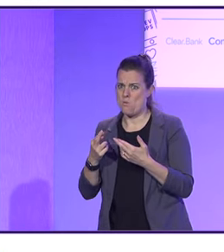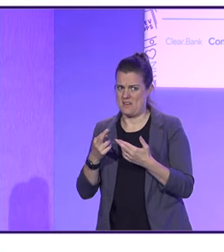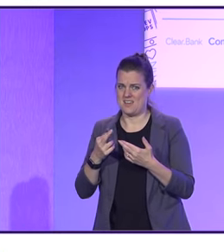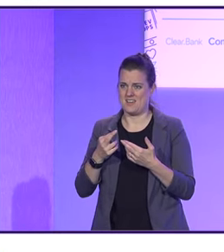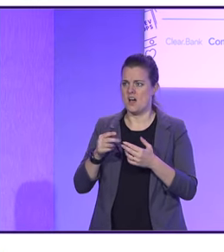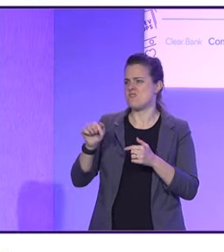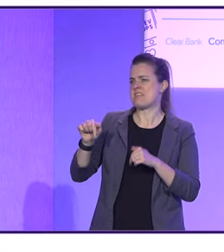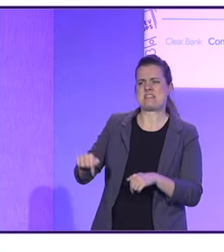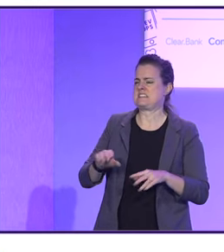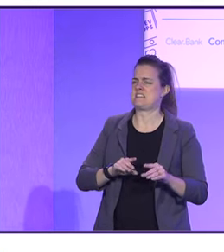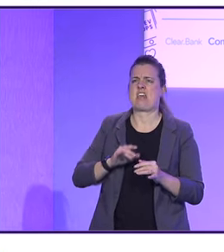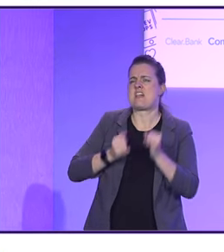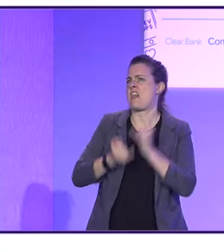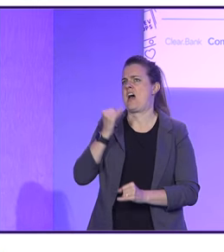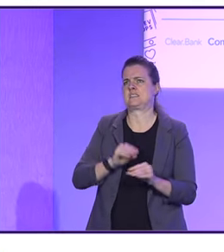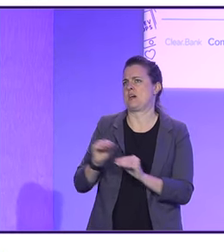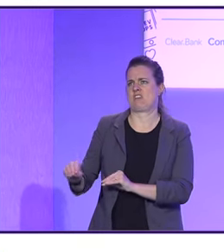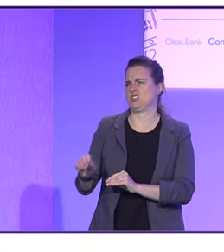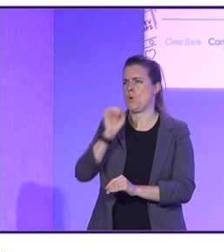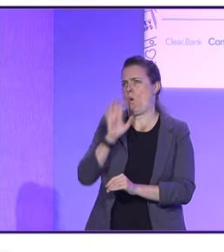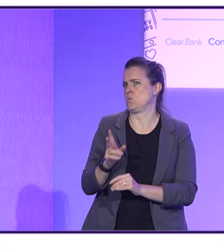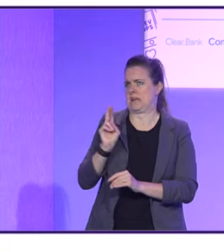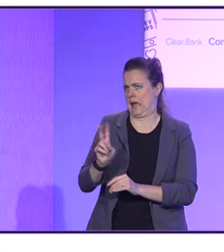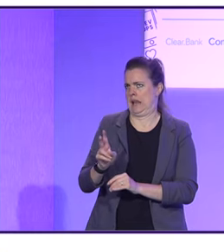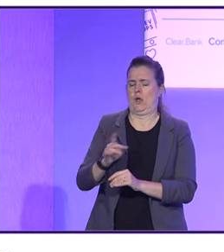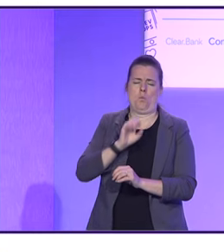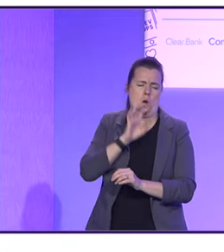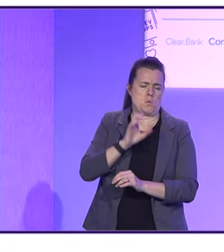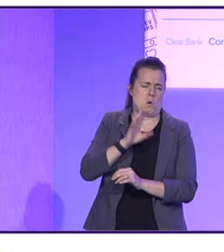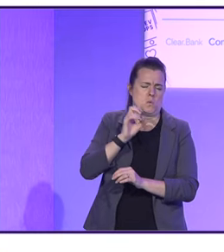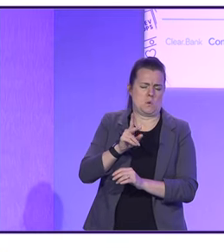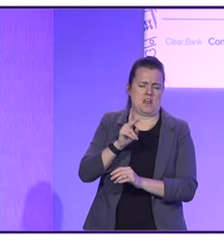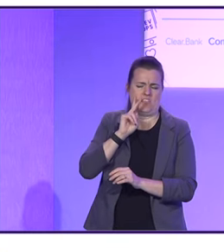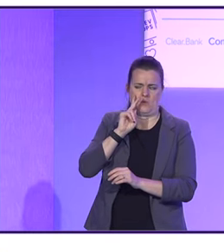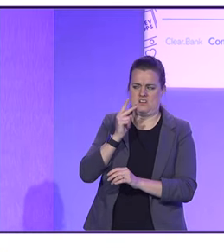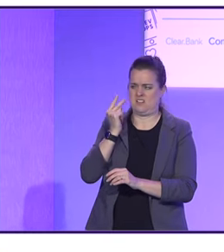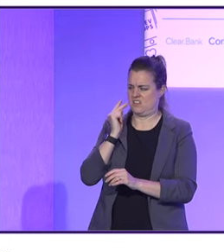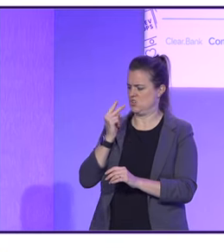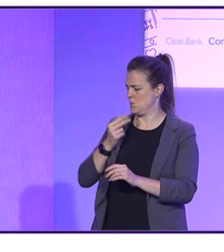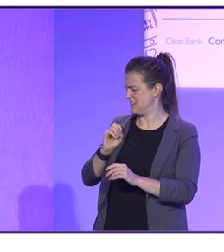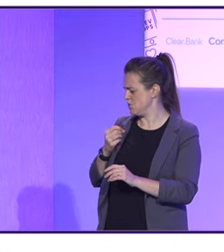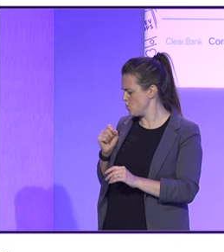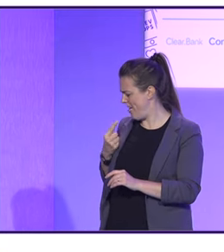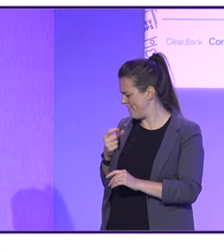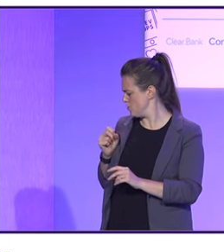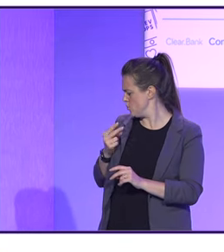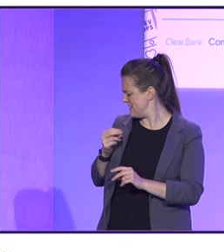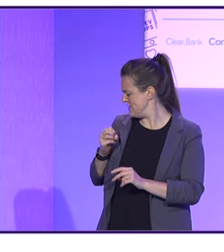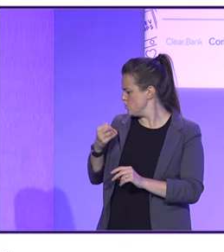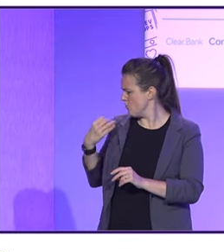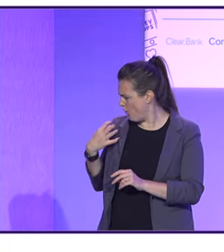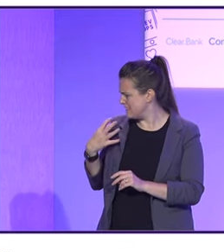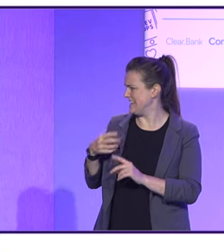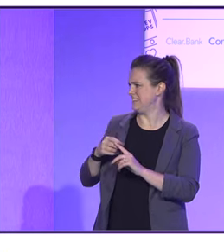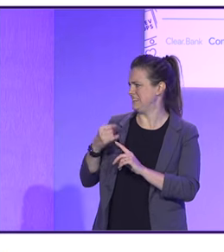always hope that this one's the last one. But then you look at the wheel of time that grinds through 2012, 2014, 2015, 2017, 2021,